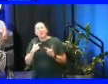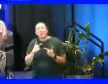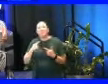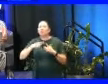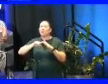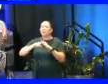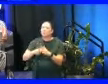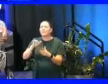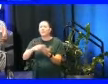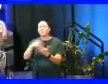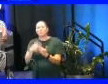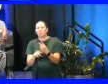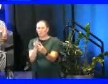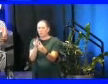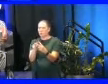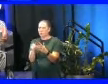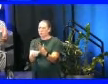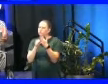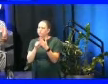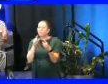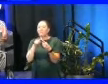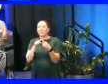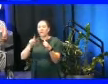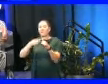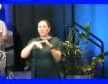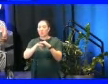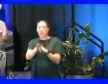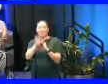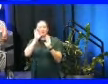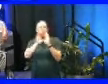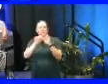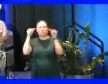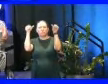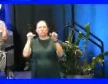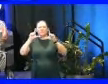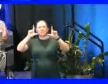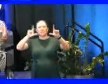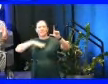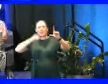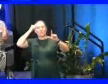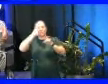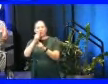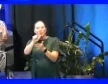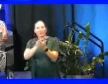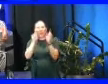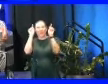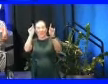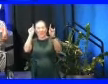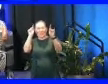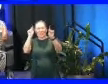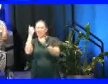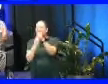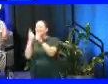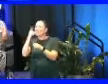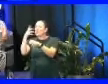stuck out to me in that program. When I first went in there, it was a picture of my brother-in-law on the wall. They have a picture of everybody that